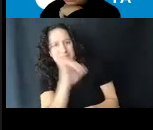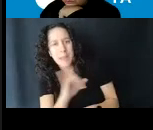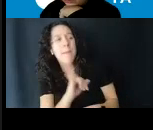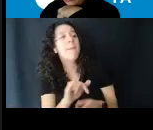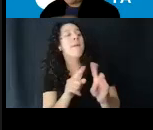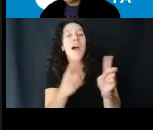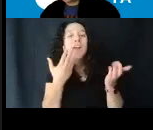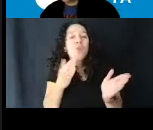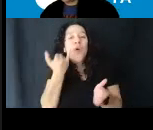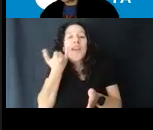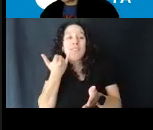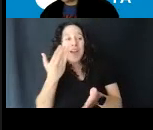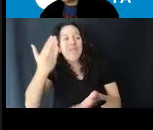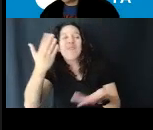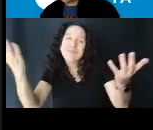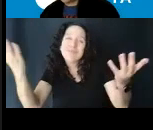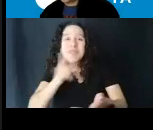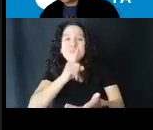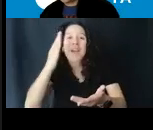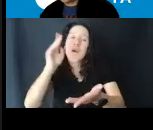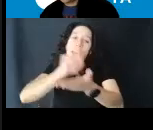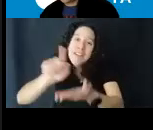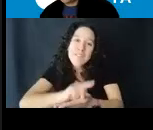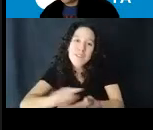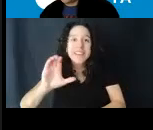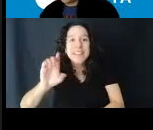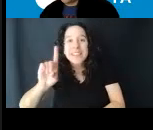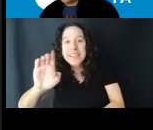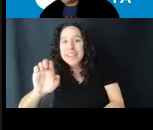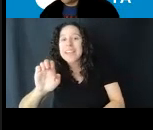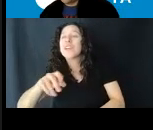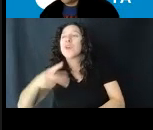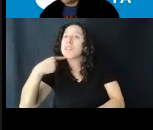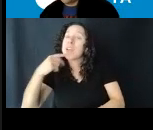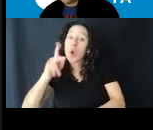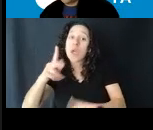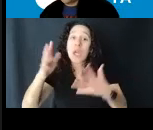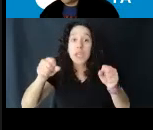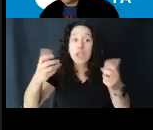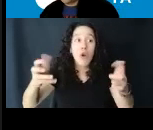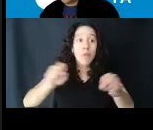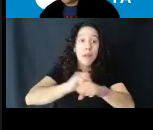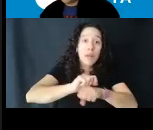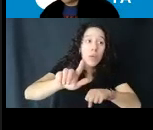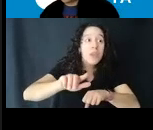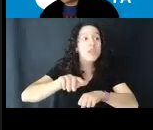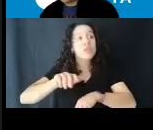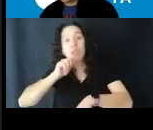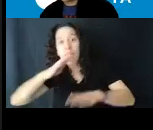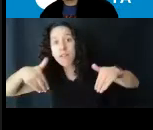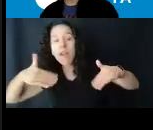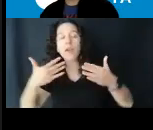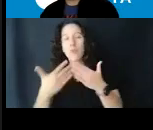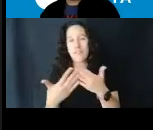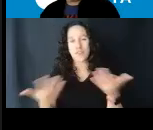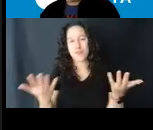kind of each week it's kind of, well, CDE has or hasn't kind of released this yet. I know we're looking for the RFPs in spring,